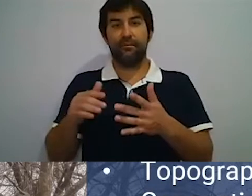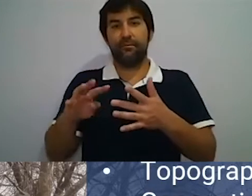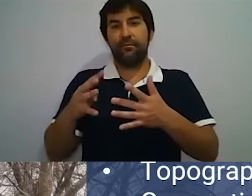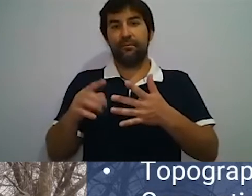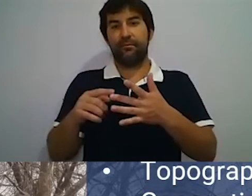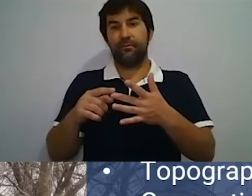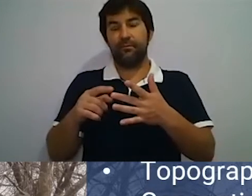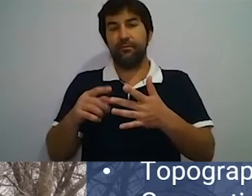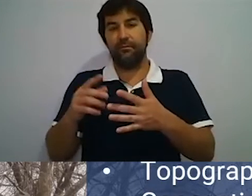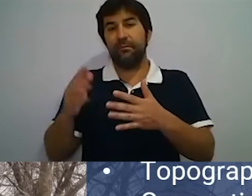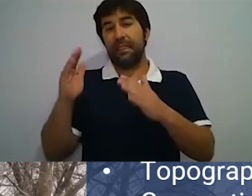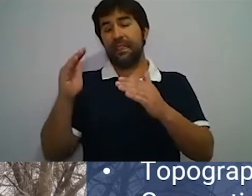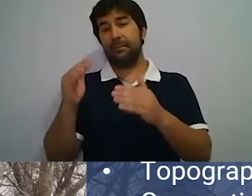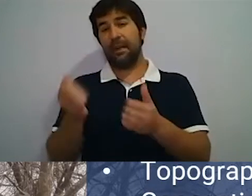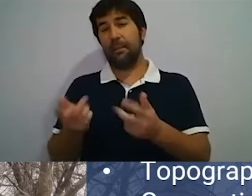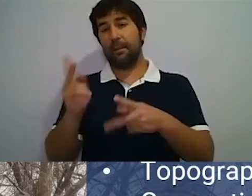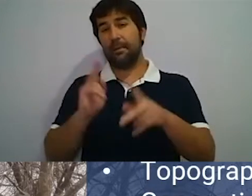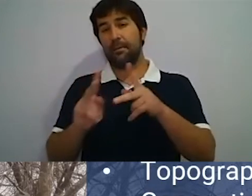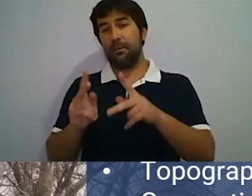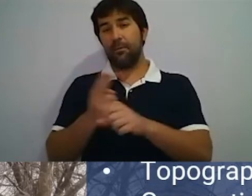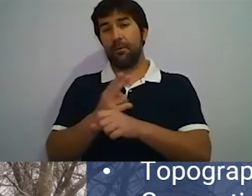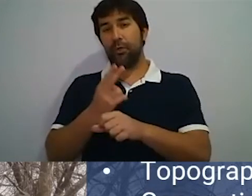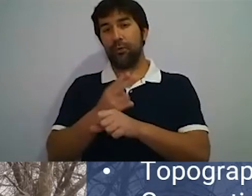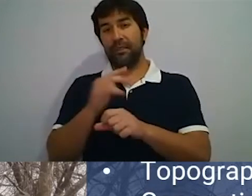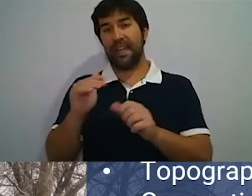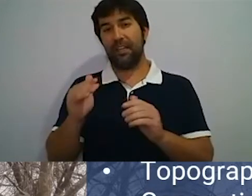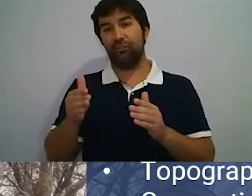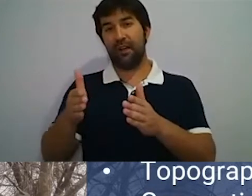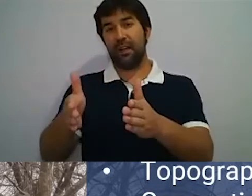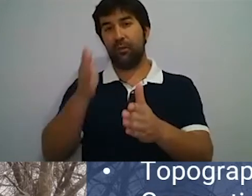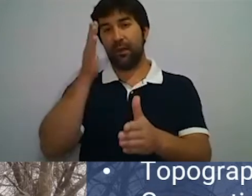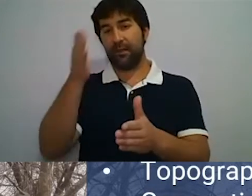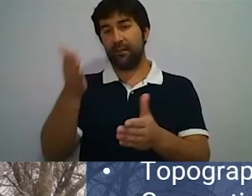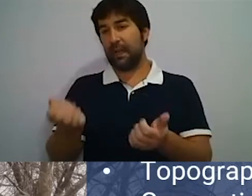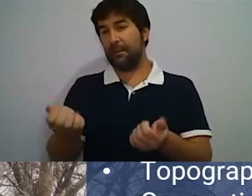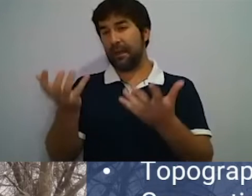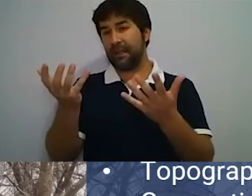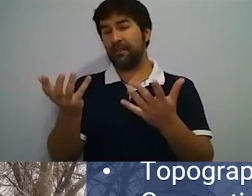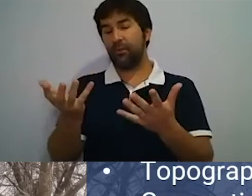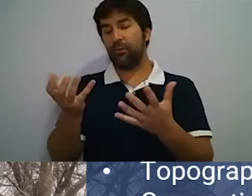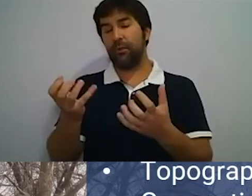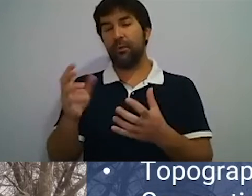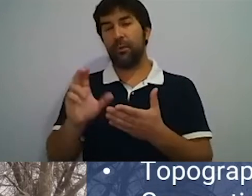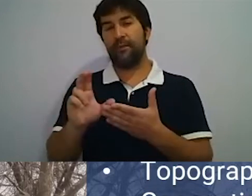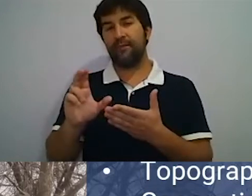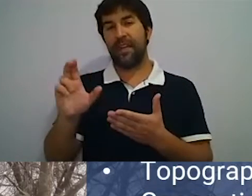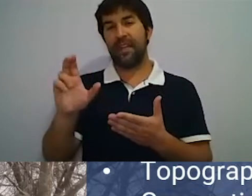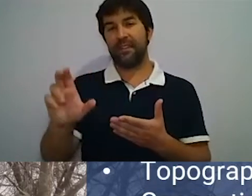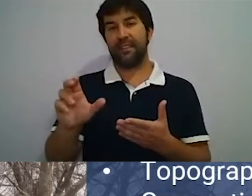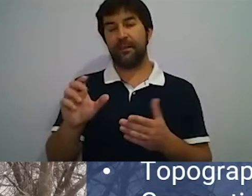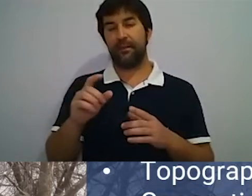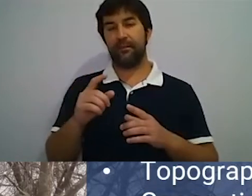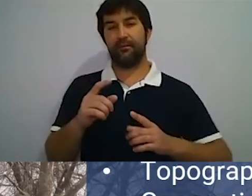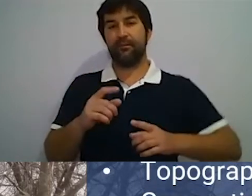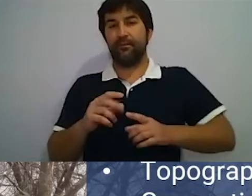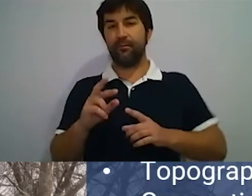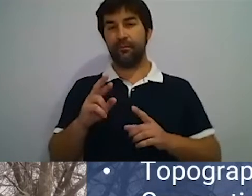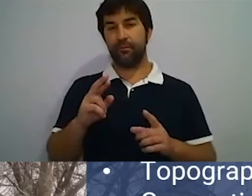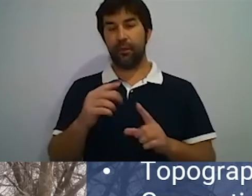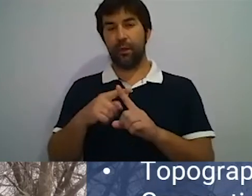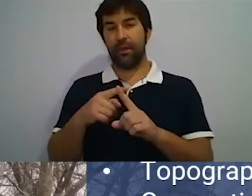traffic engineer for the city. So we can discuss more about traffic as